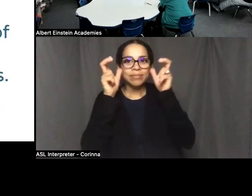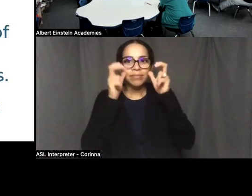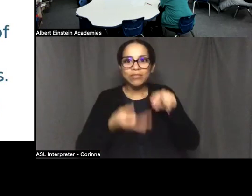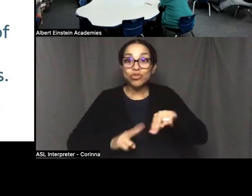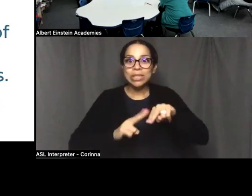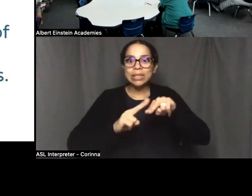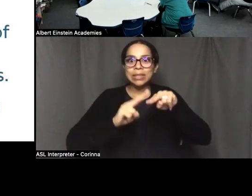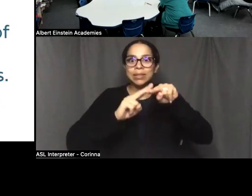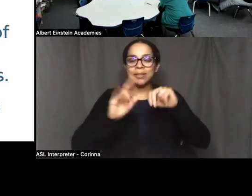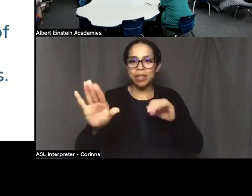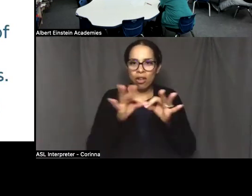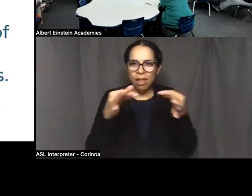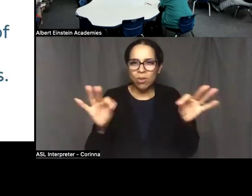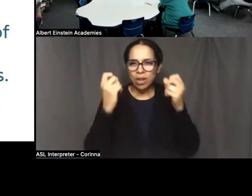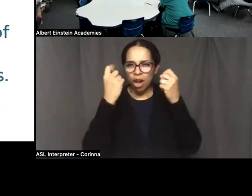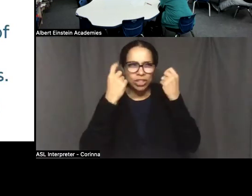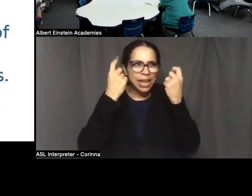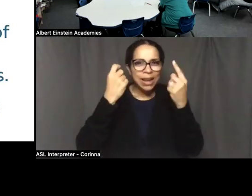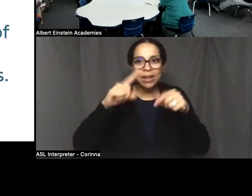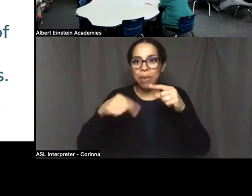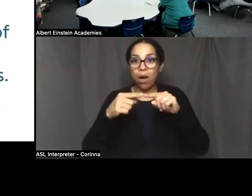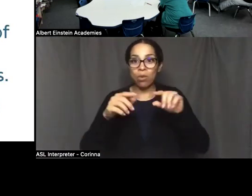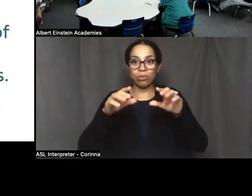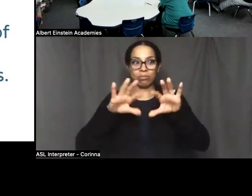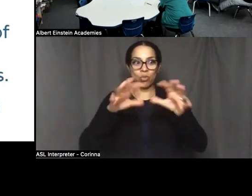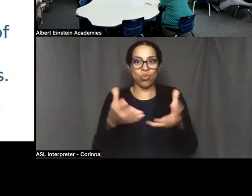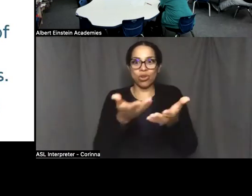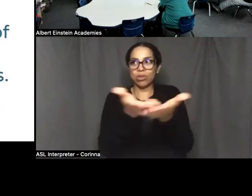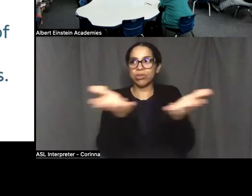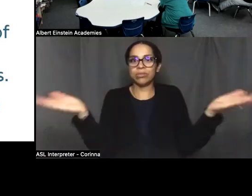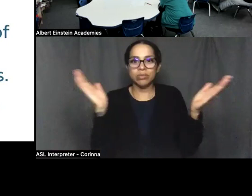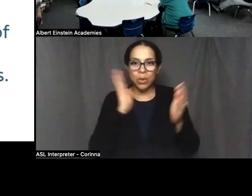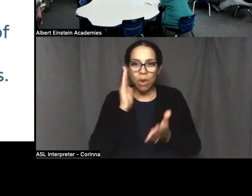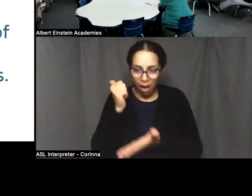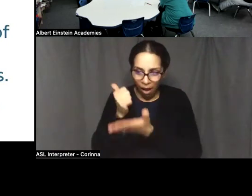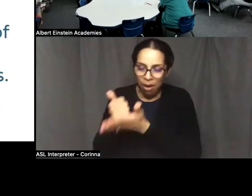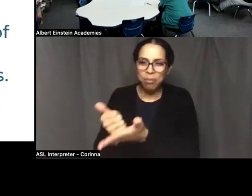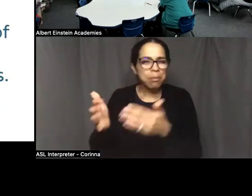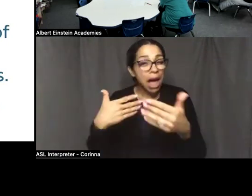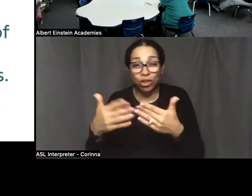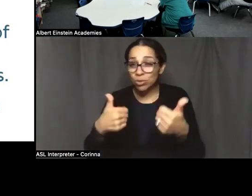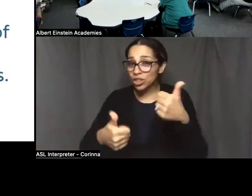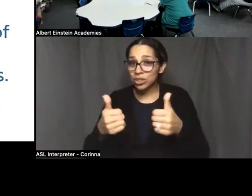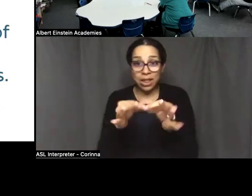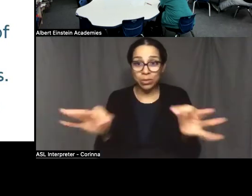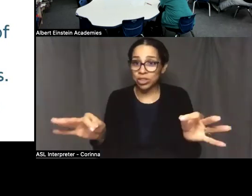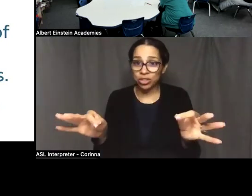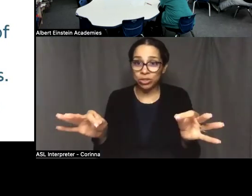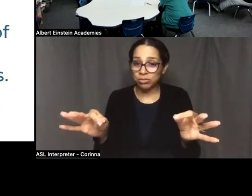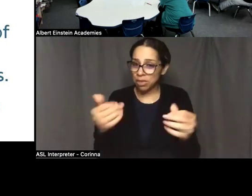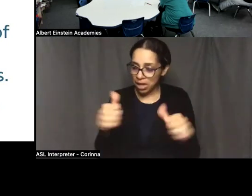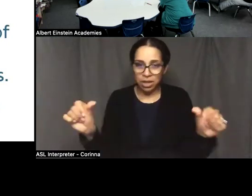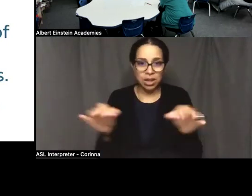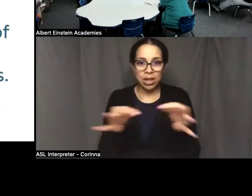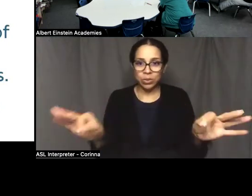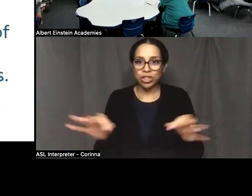understanding of everything around them. That's only going to help them as a learner. We also stress at the beginning of the year too, because your kids might